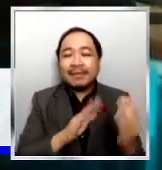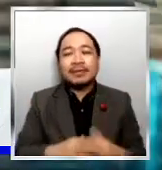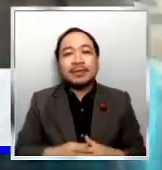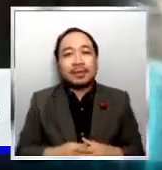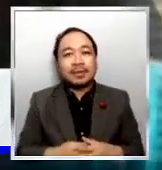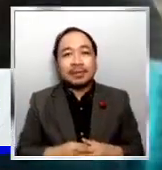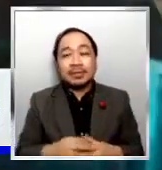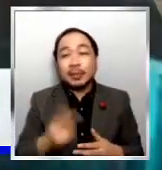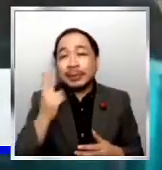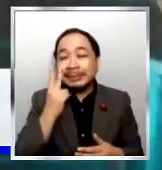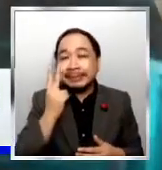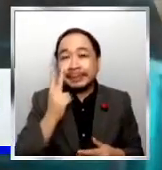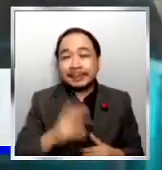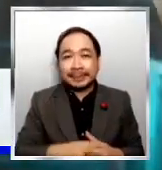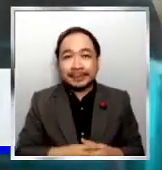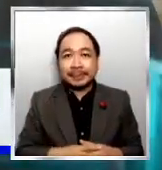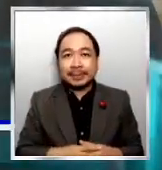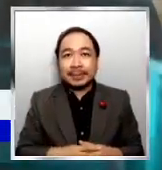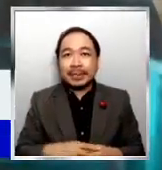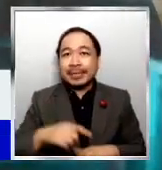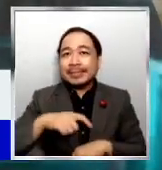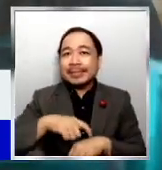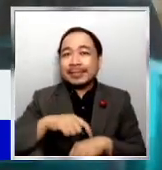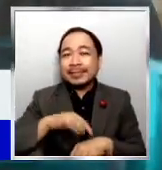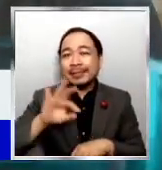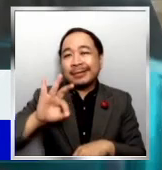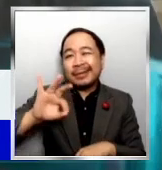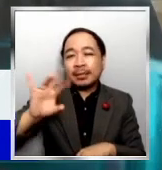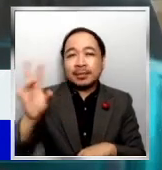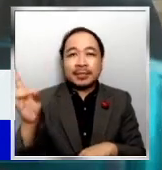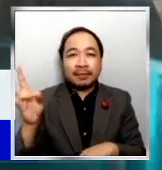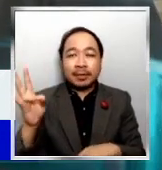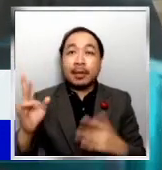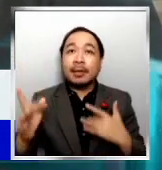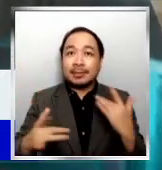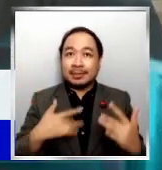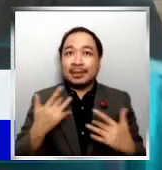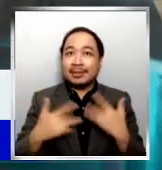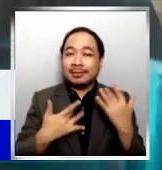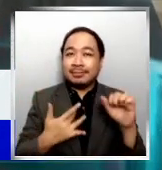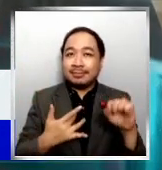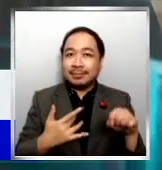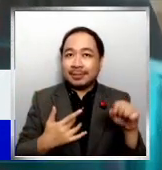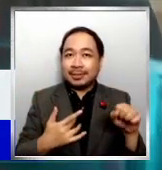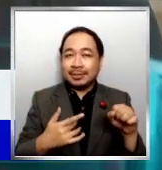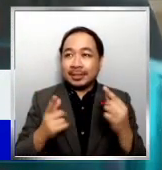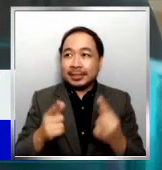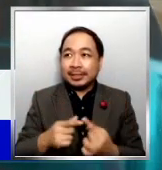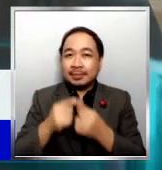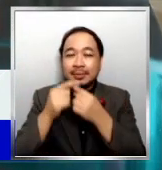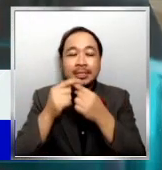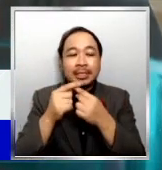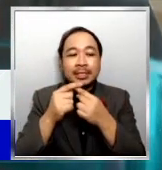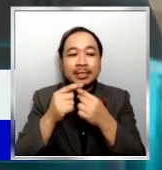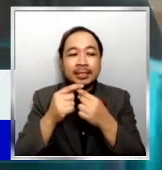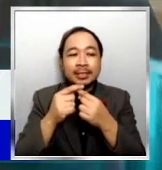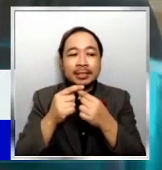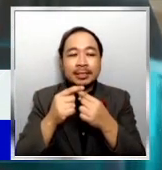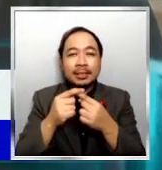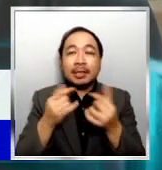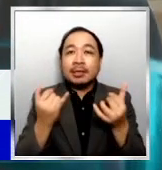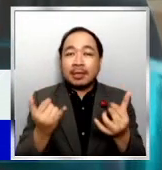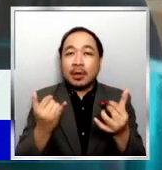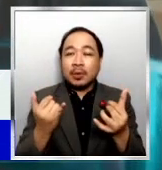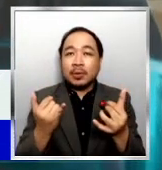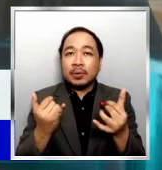Abangan niyo. Season 97 will be exciting, no? Especially that we are really, you know,